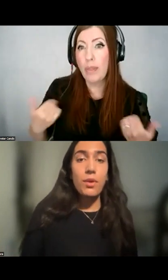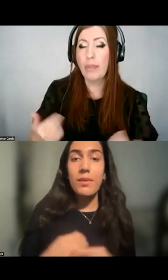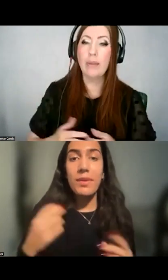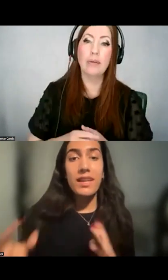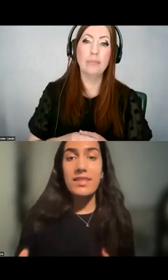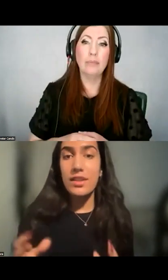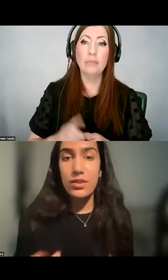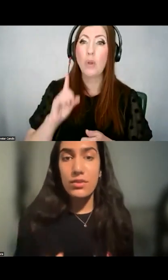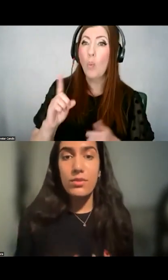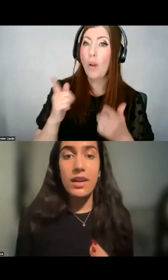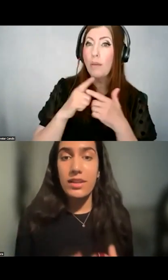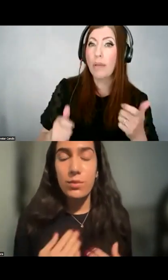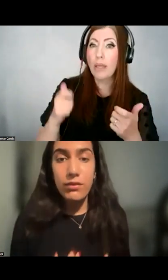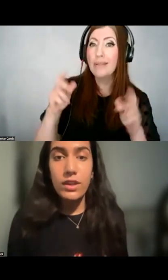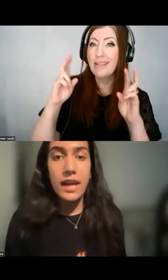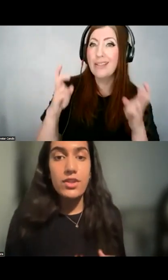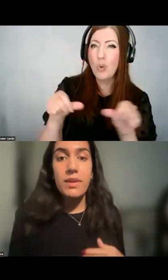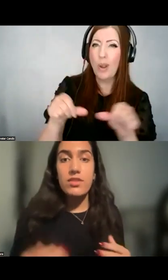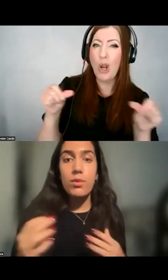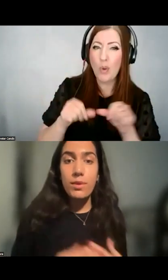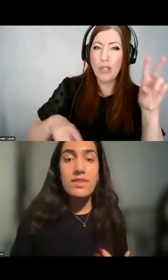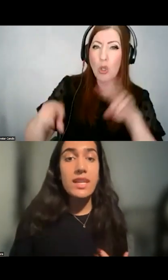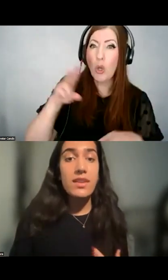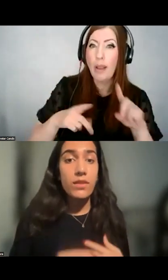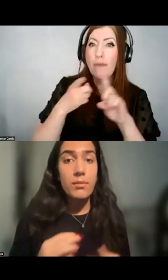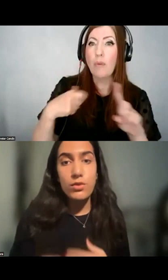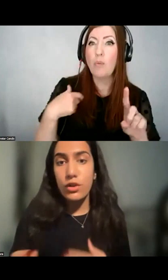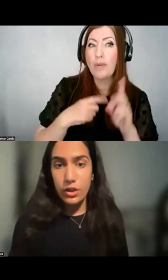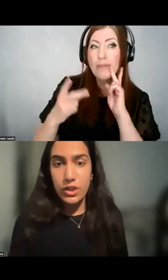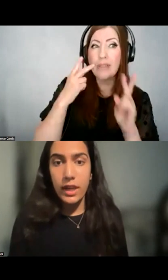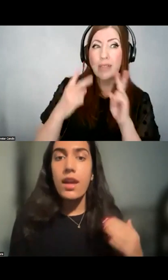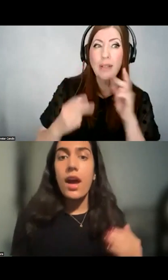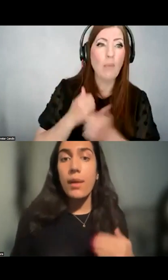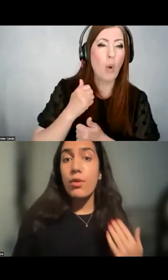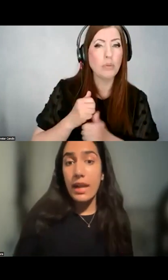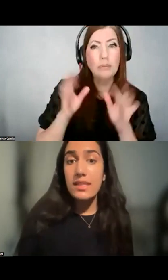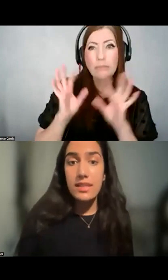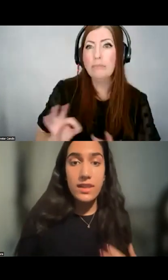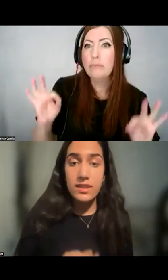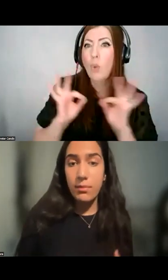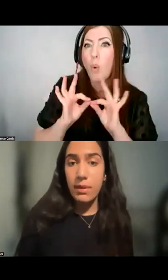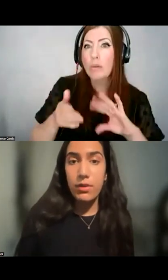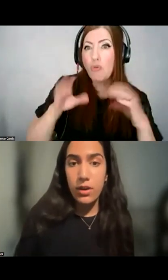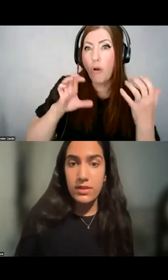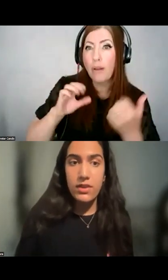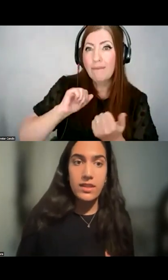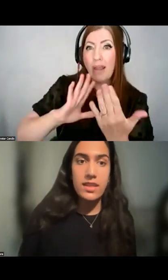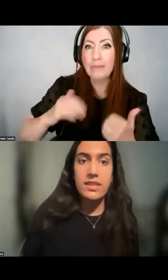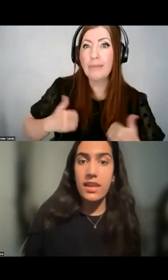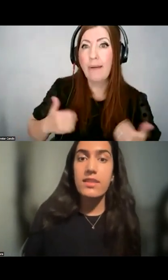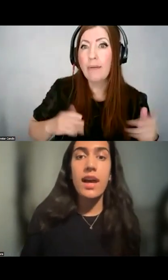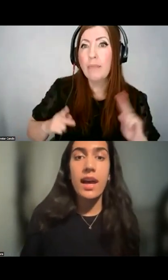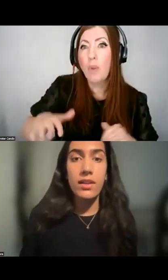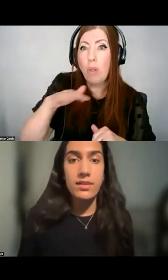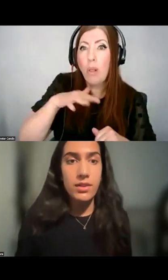So one of the biggest issue areas that we've looked at, just based on what we've seen as one of the most urgent crises facing young people across the United